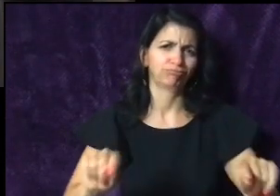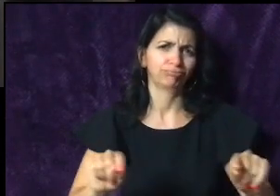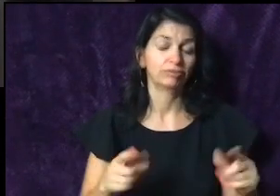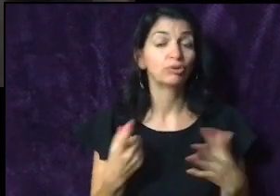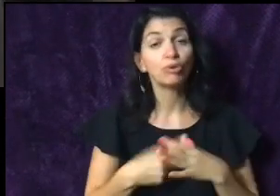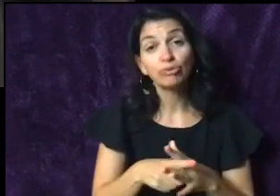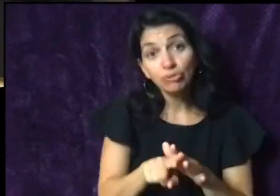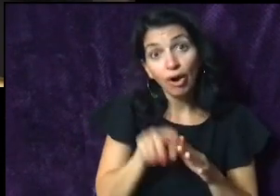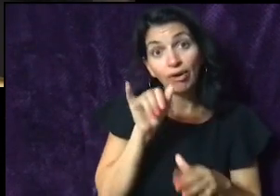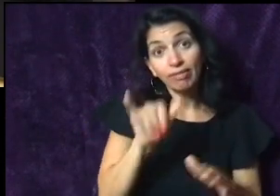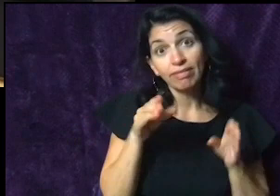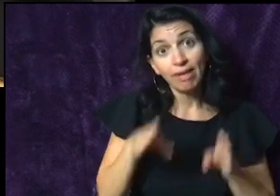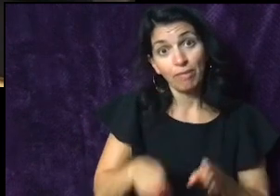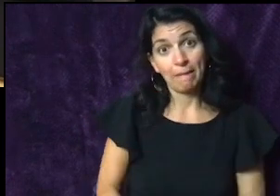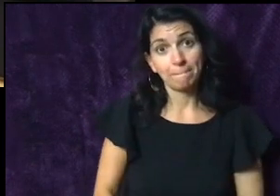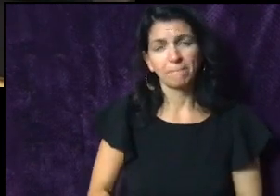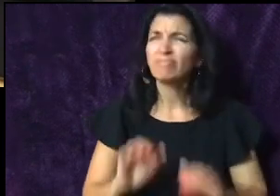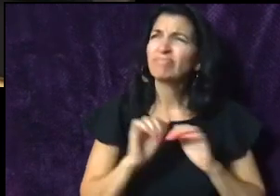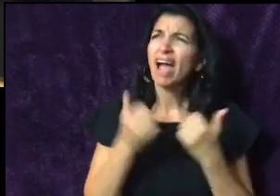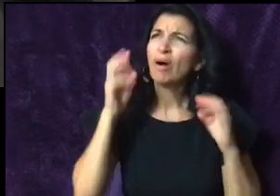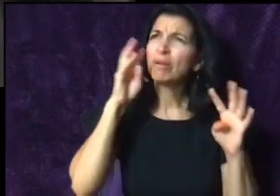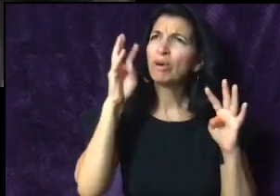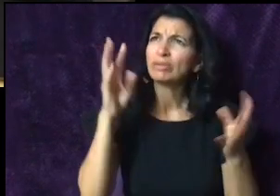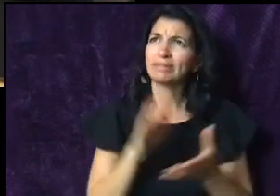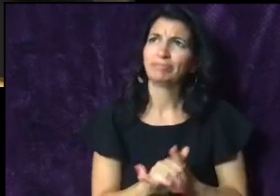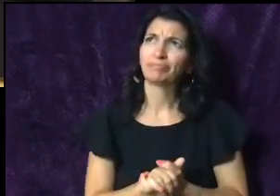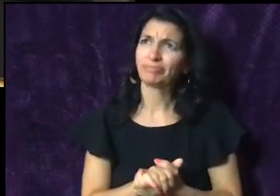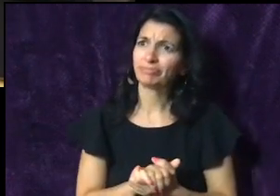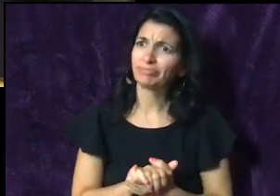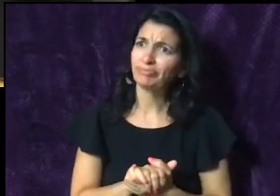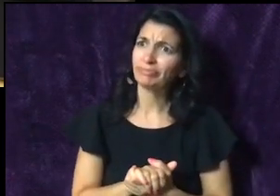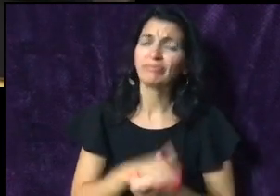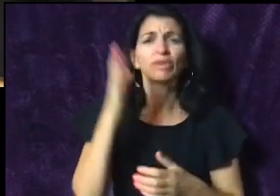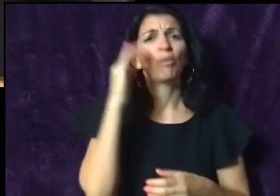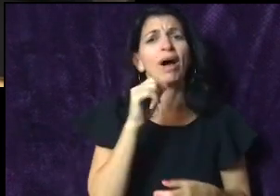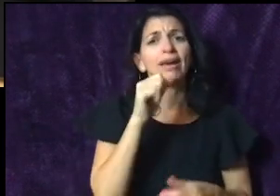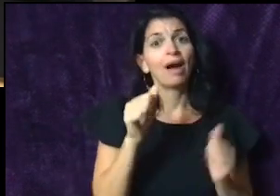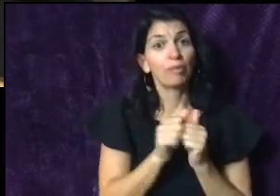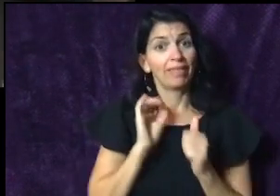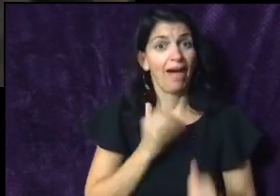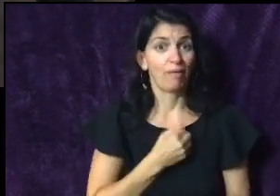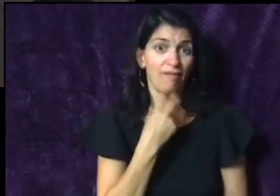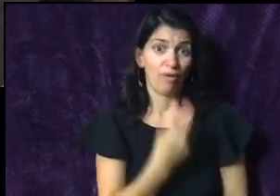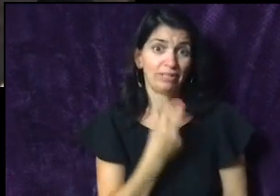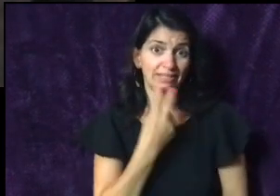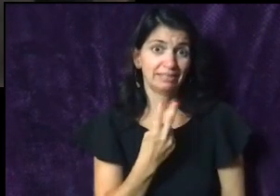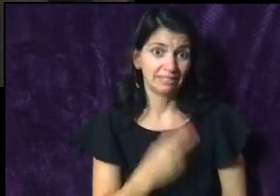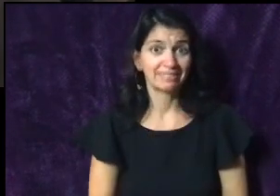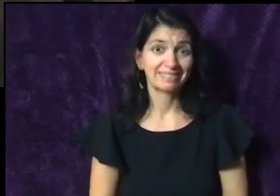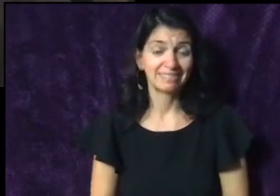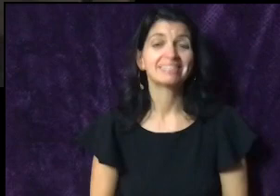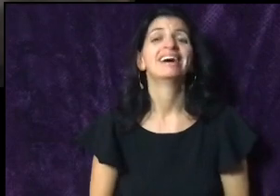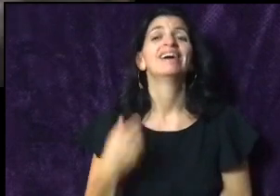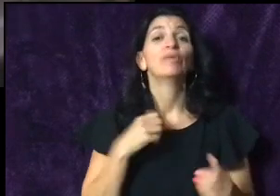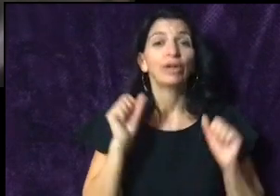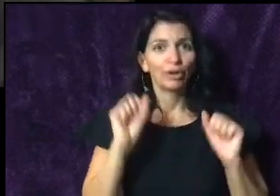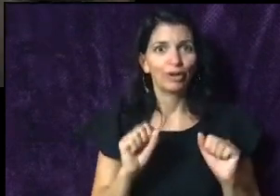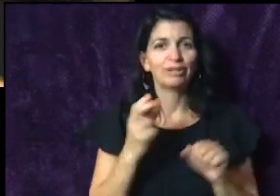don't we start that way? How should we compose this? Why don't we compose it with our voices? We could use our piano, of